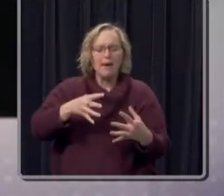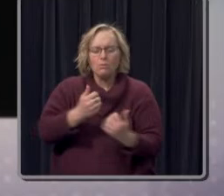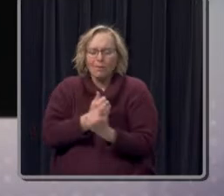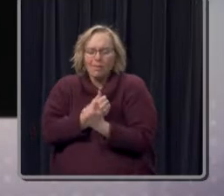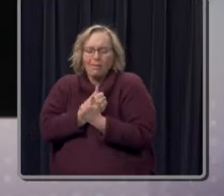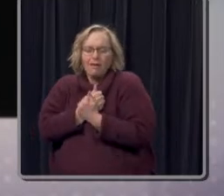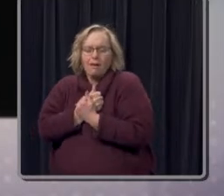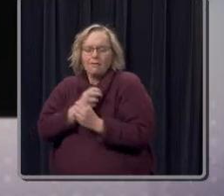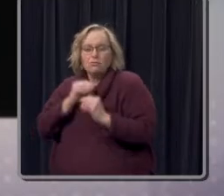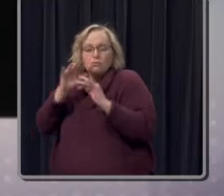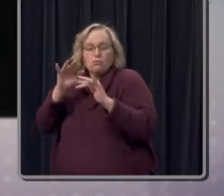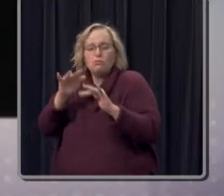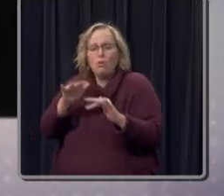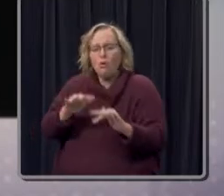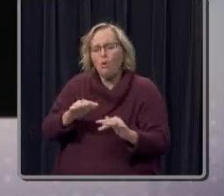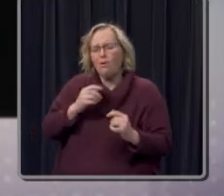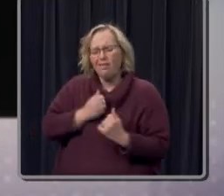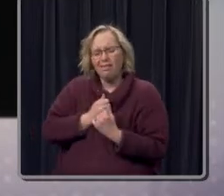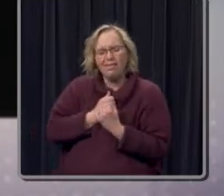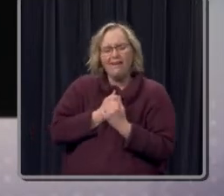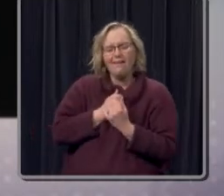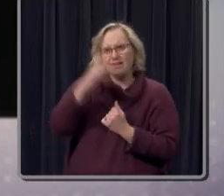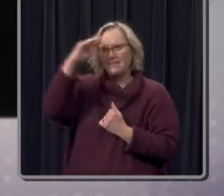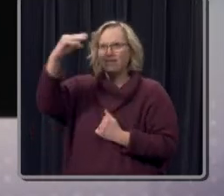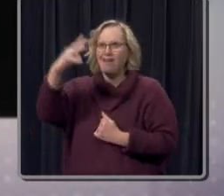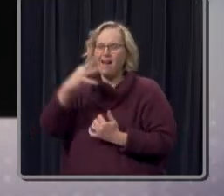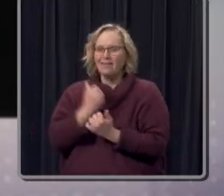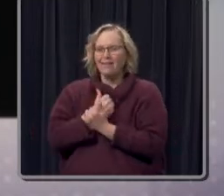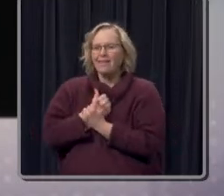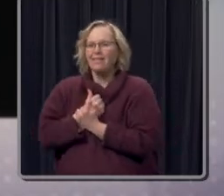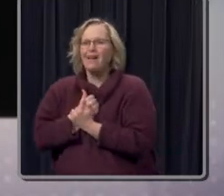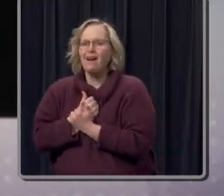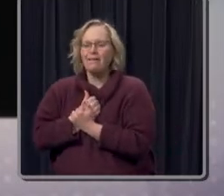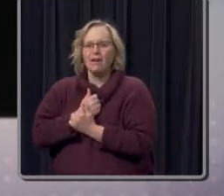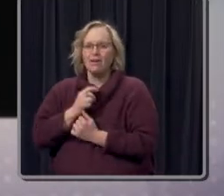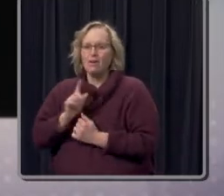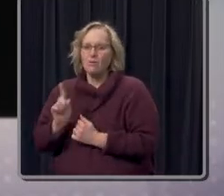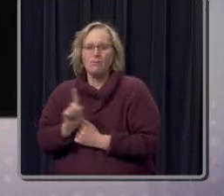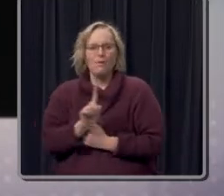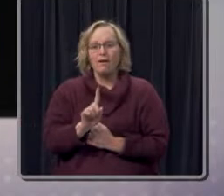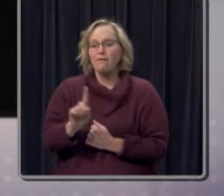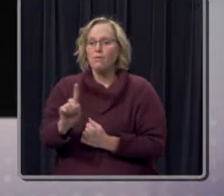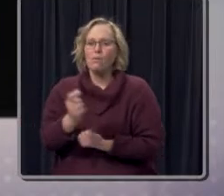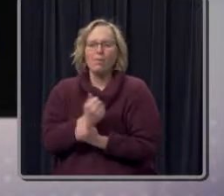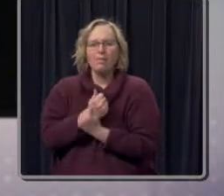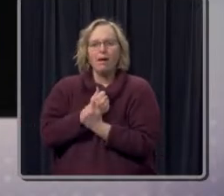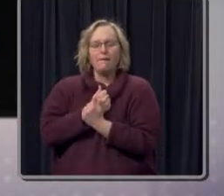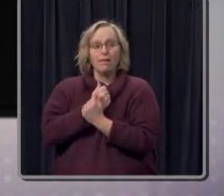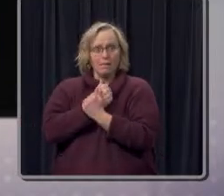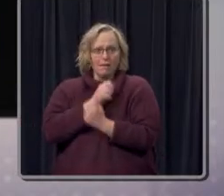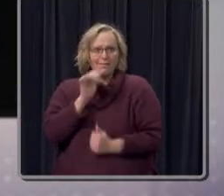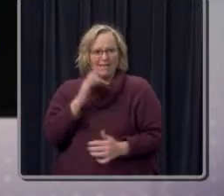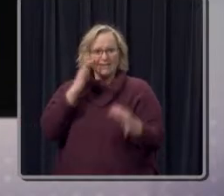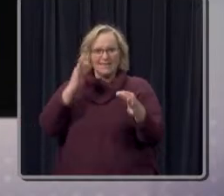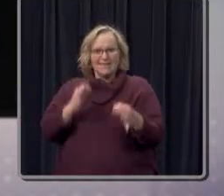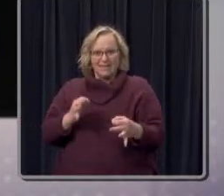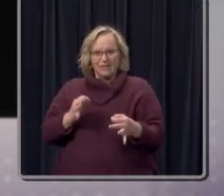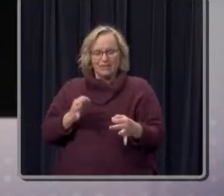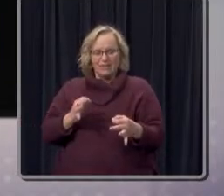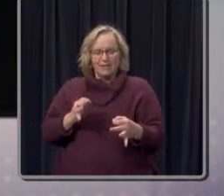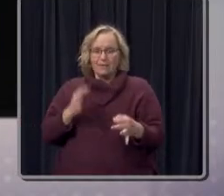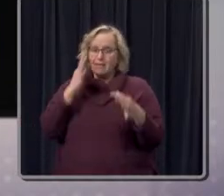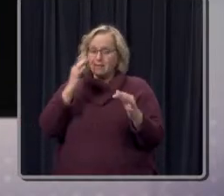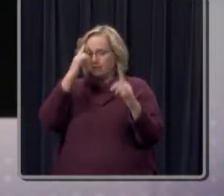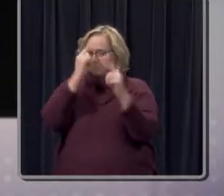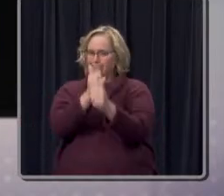should love in the sunshine and everywhere we go. Because you see, love is a decision, but that decision is up to